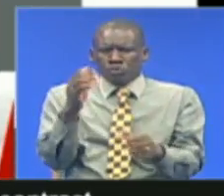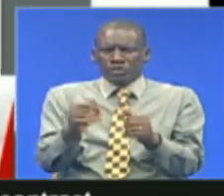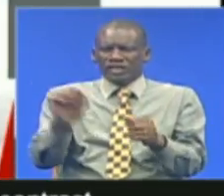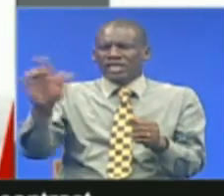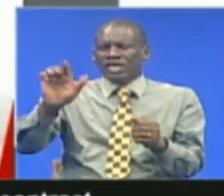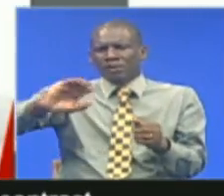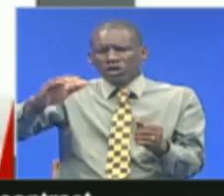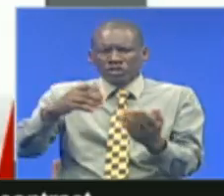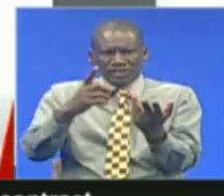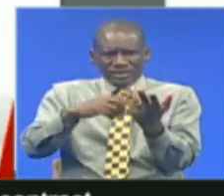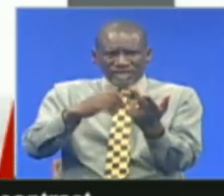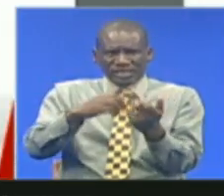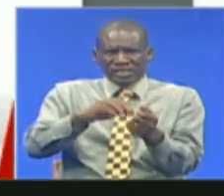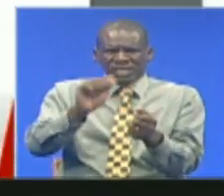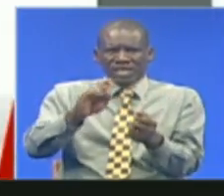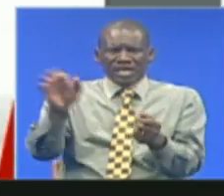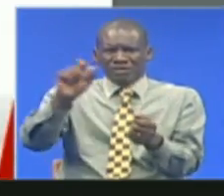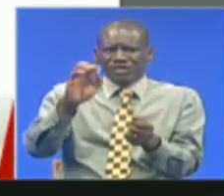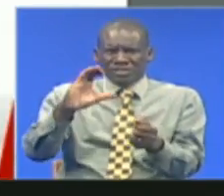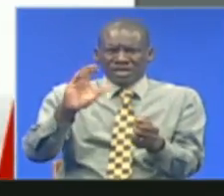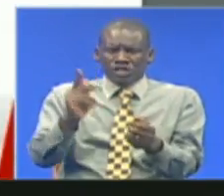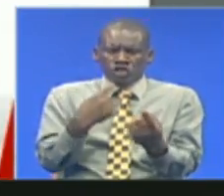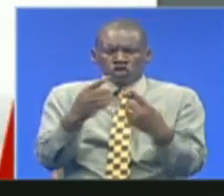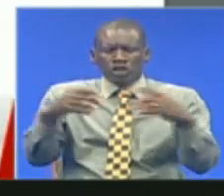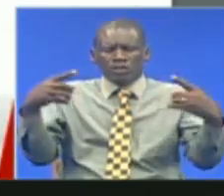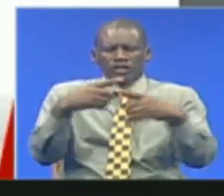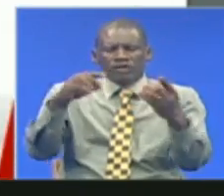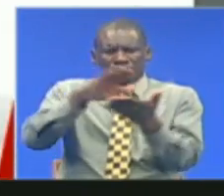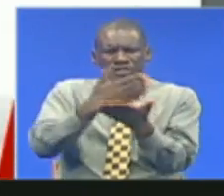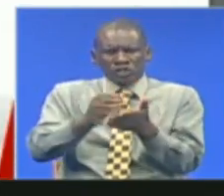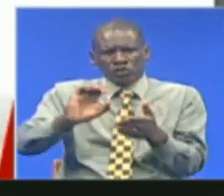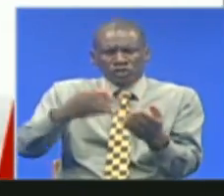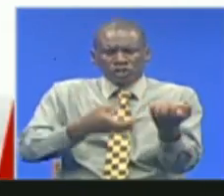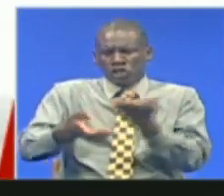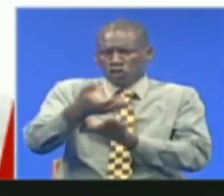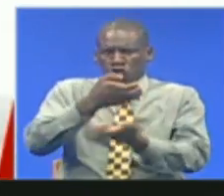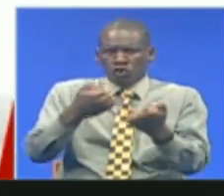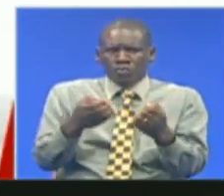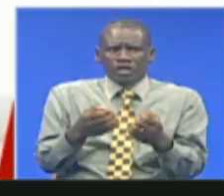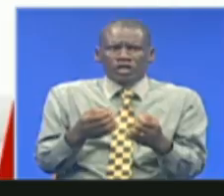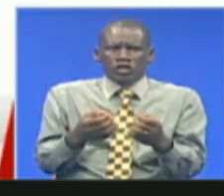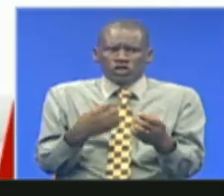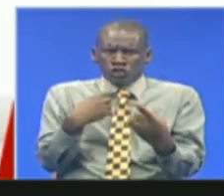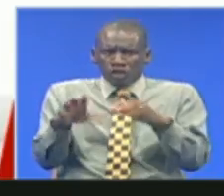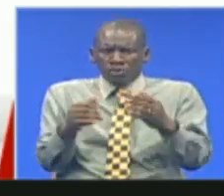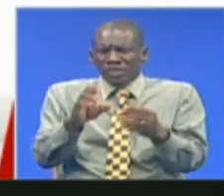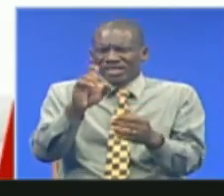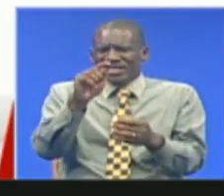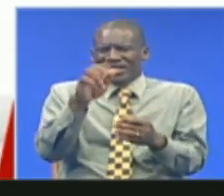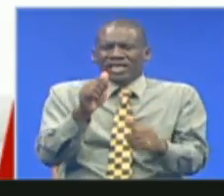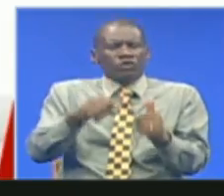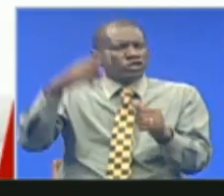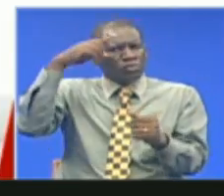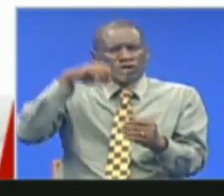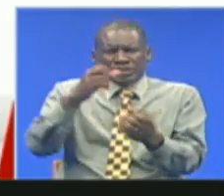Laikipia County Statistical Abstract gives details on various sectors of the county's economy, fleshing out the kind of data that policymakers